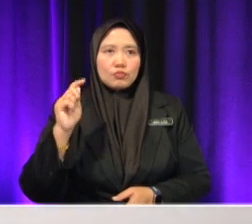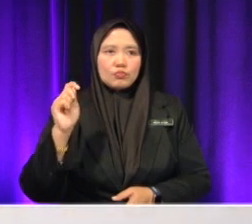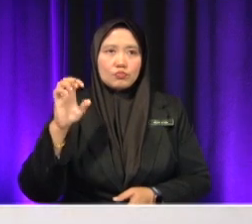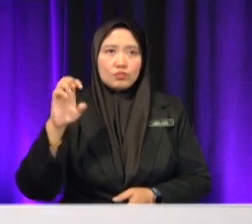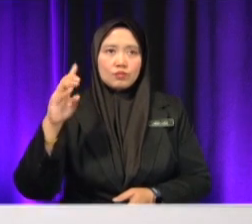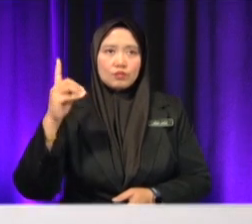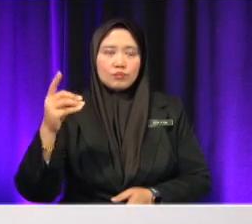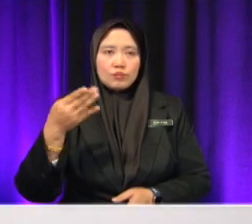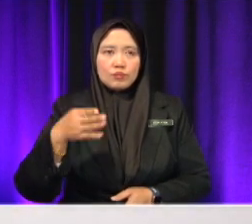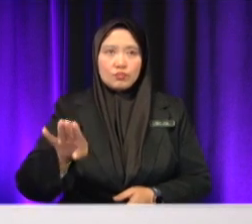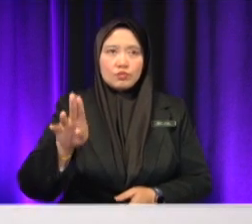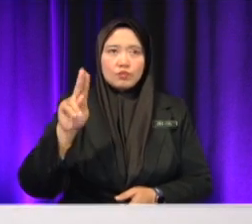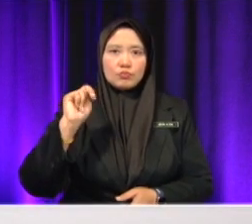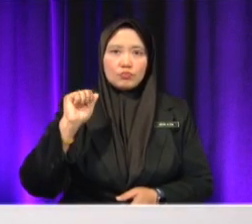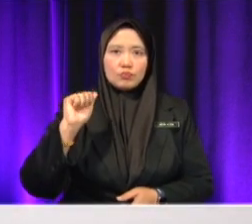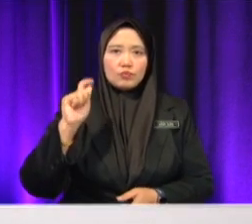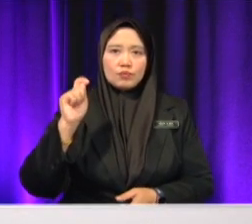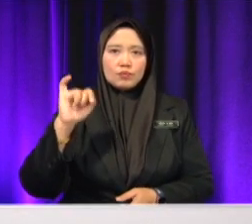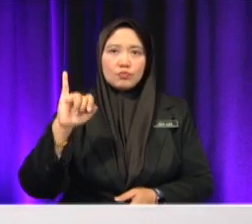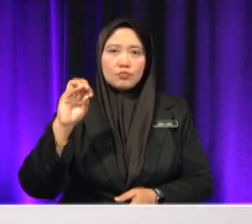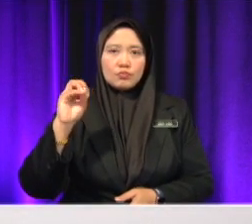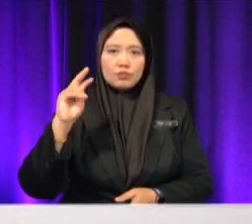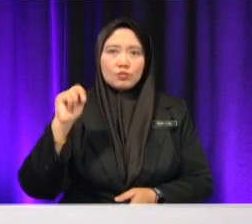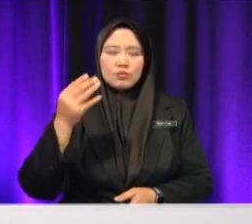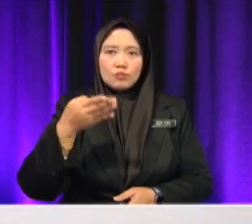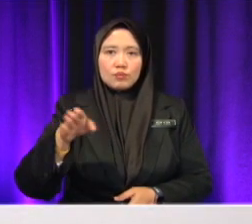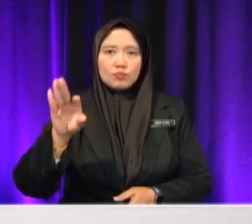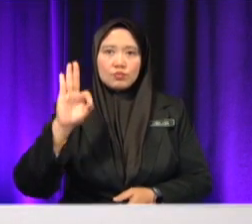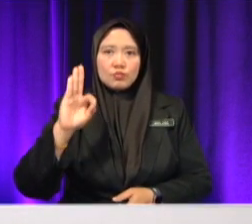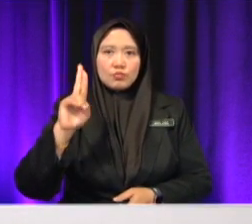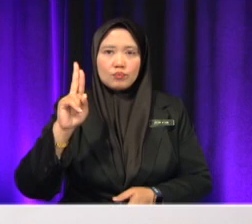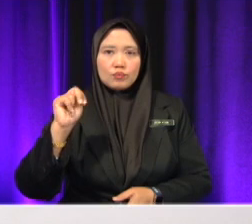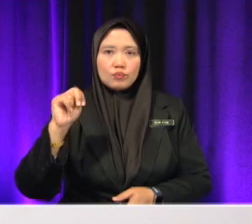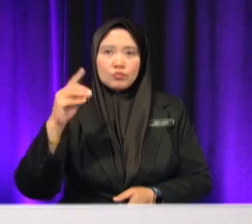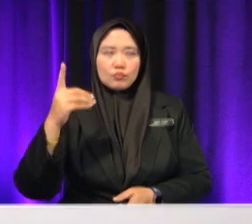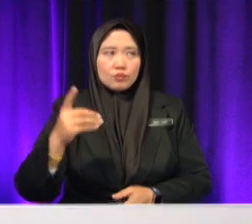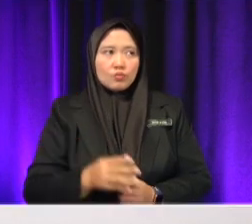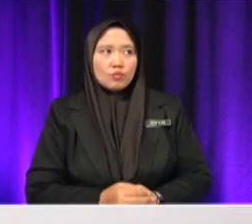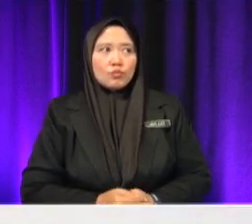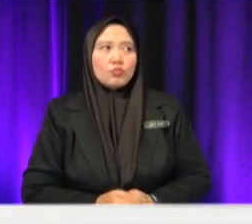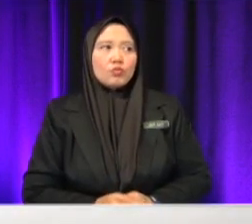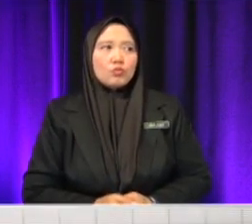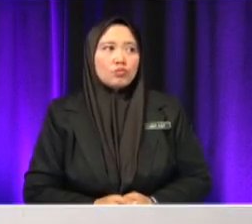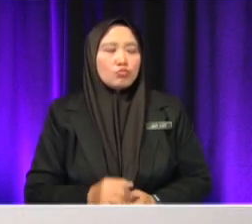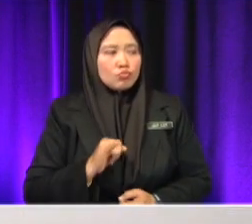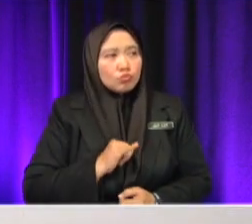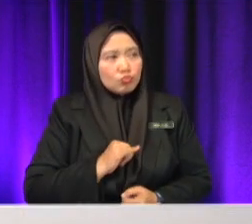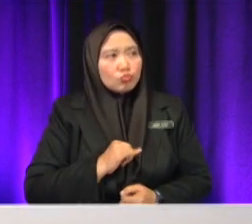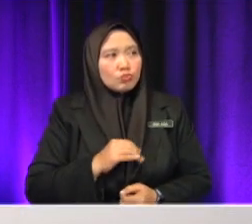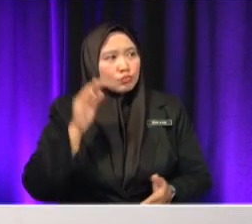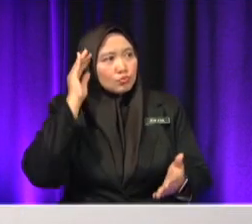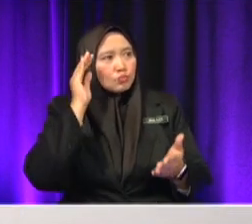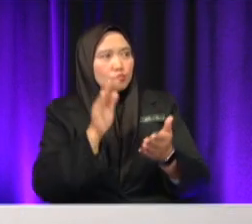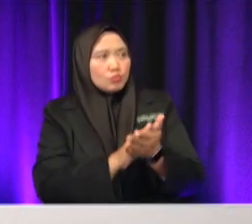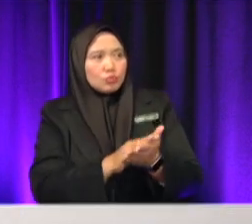that UNICEF protects the rights of children. It helps them to survive and develop and provides them with education.